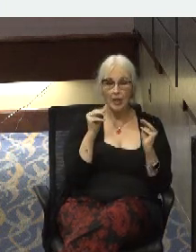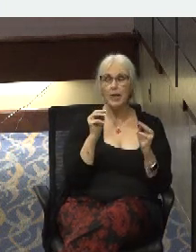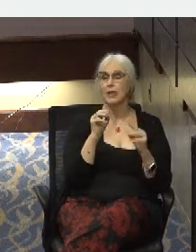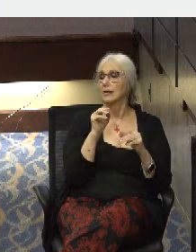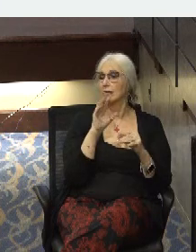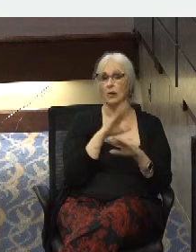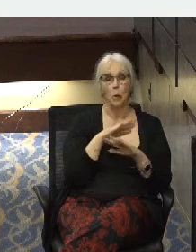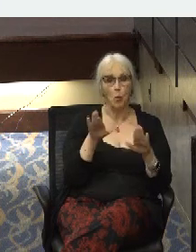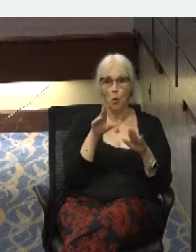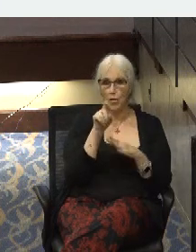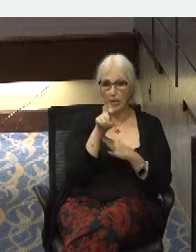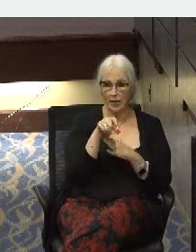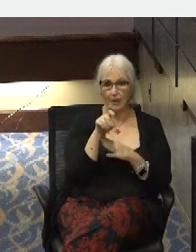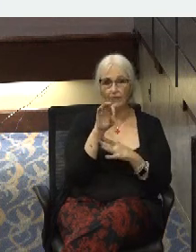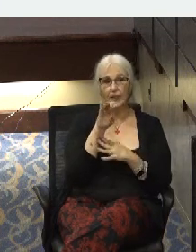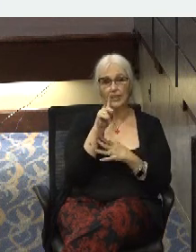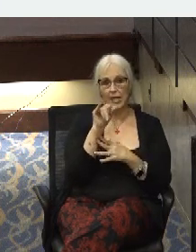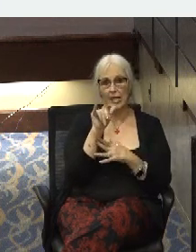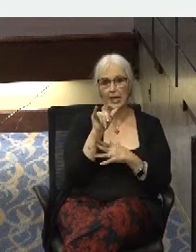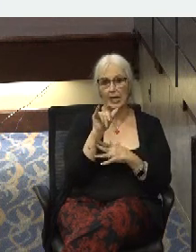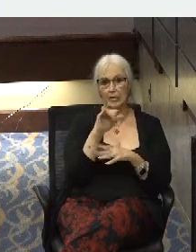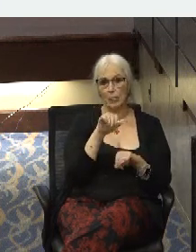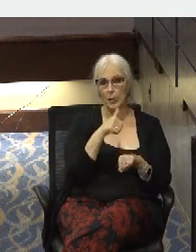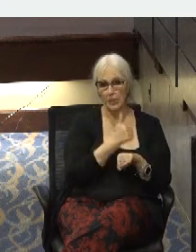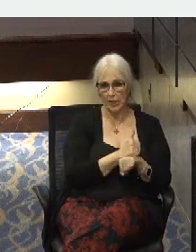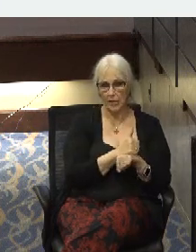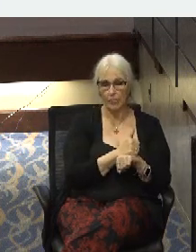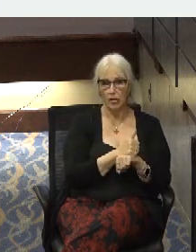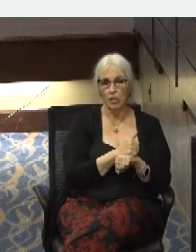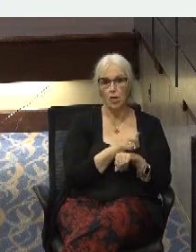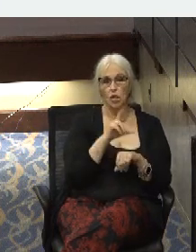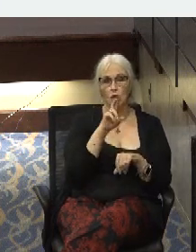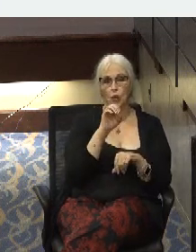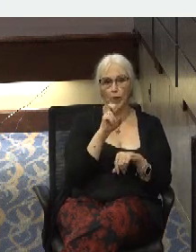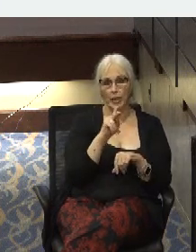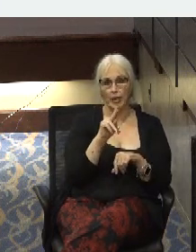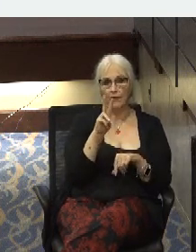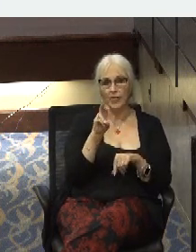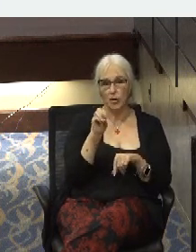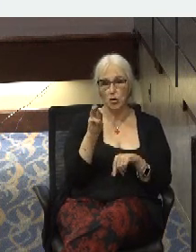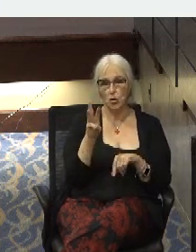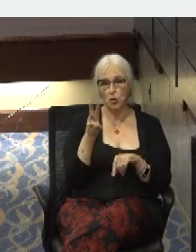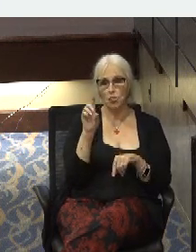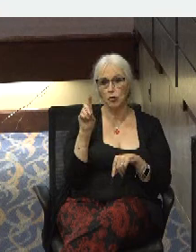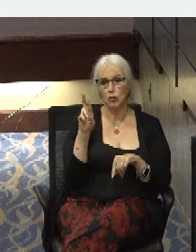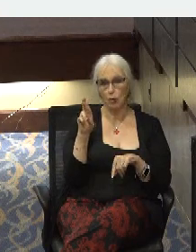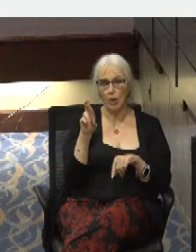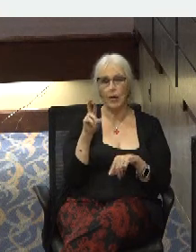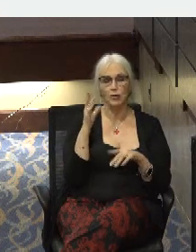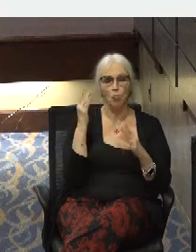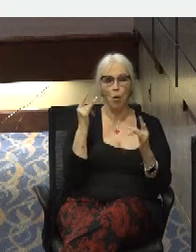as facilities have been placed within the right-of-way of Creekview Drive, which is why I highlighted that location.